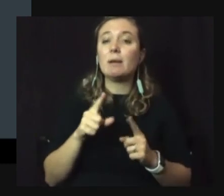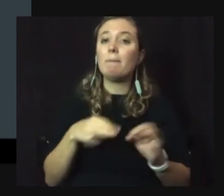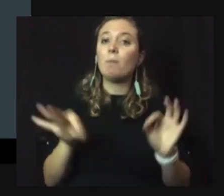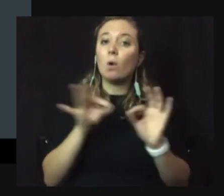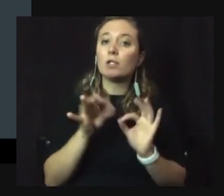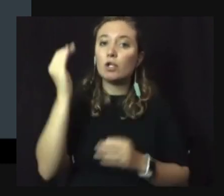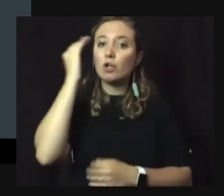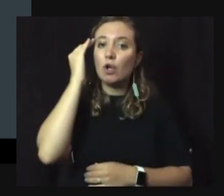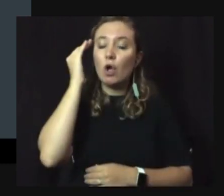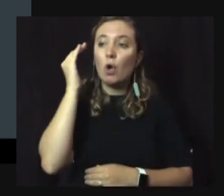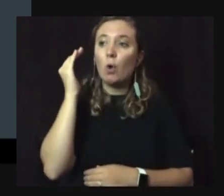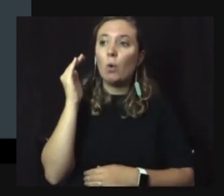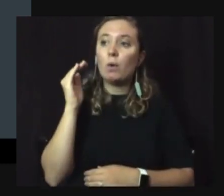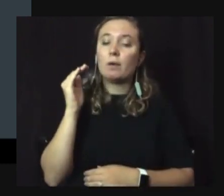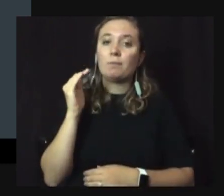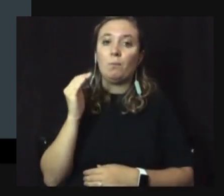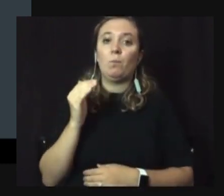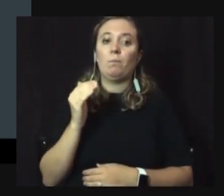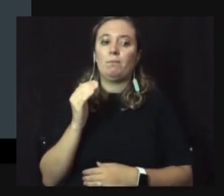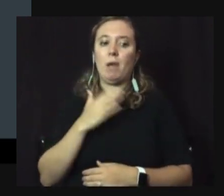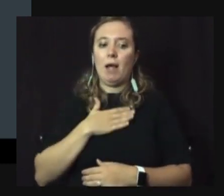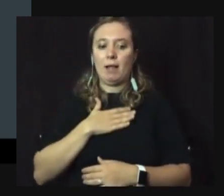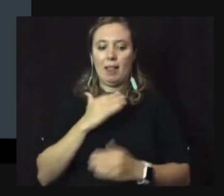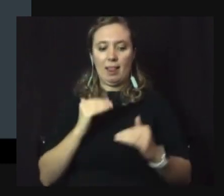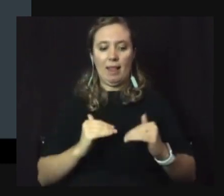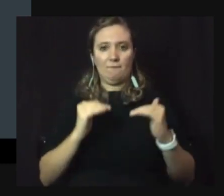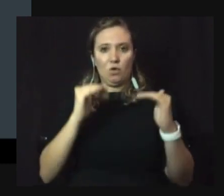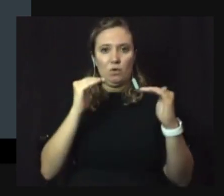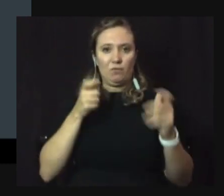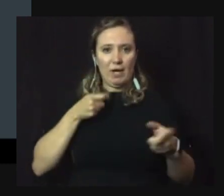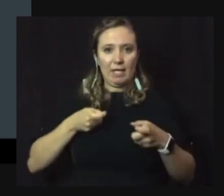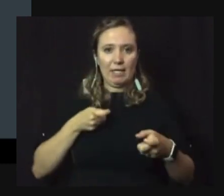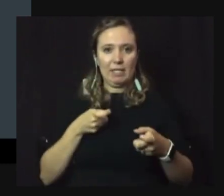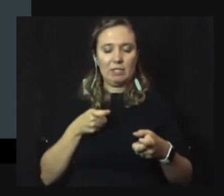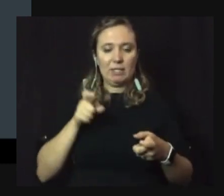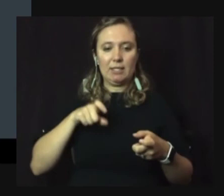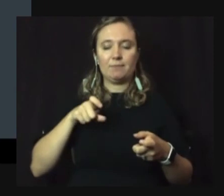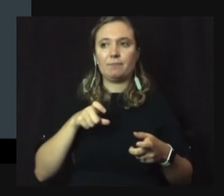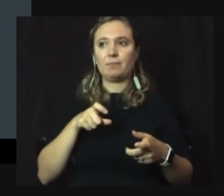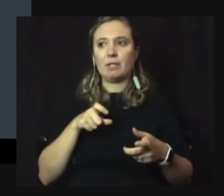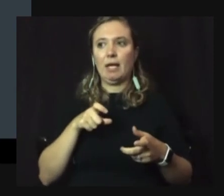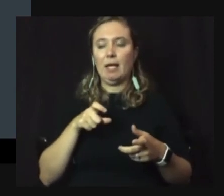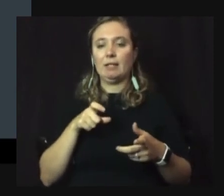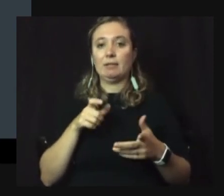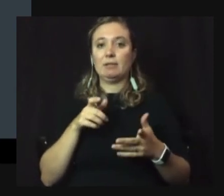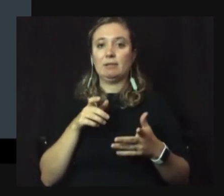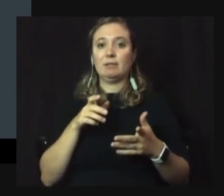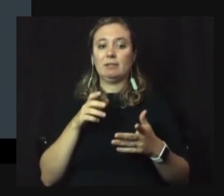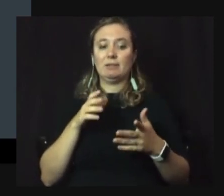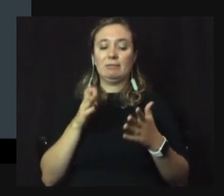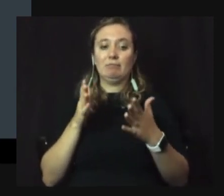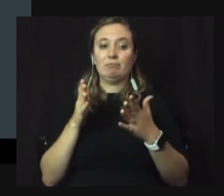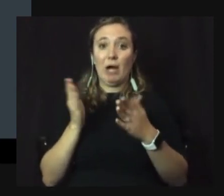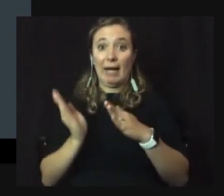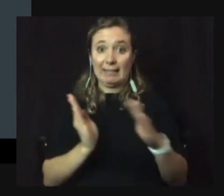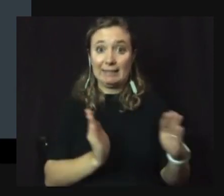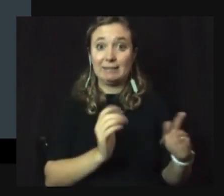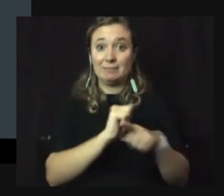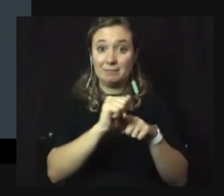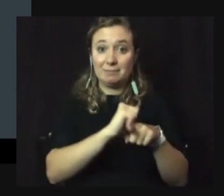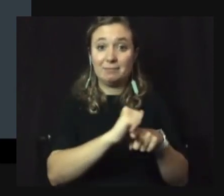of regulation and to develop a practice. I stink at it so bad because